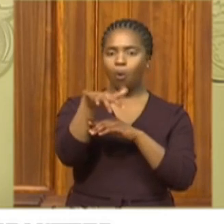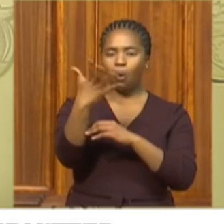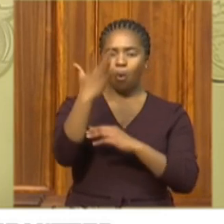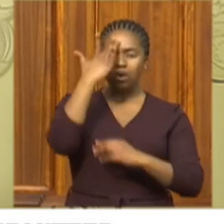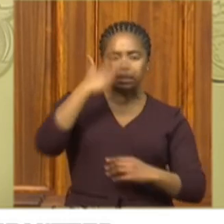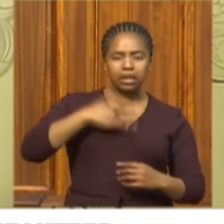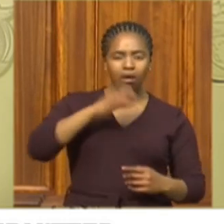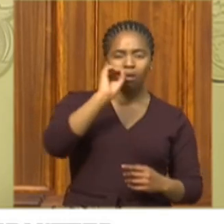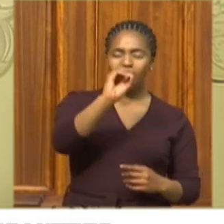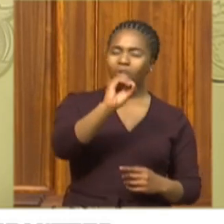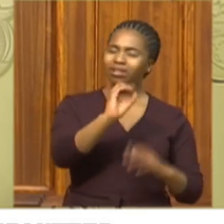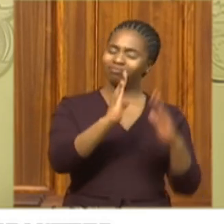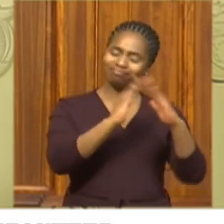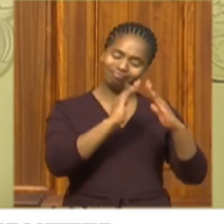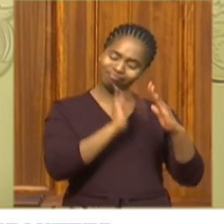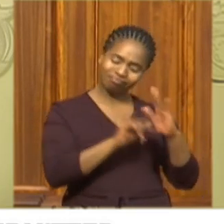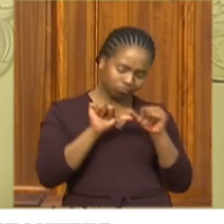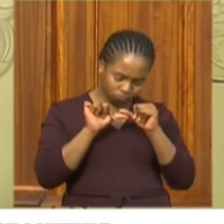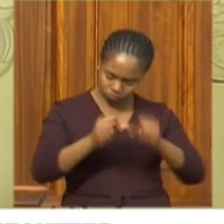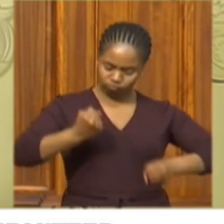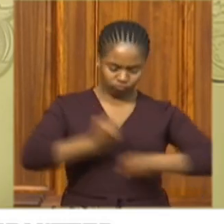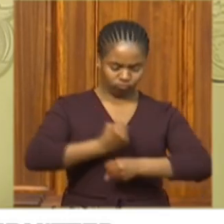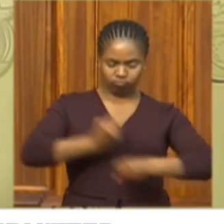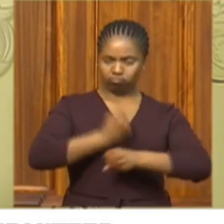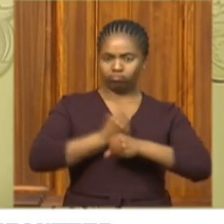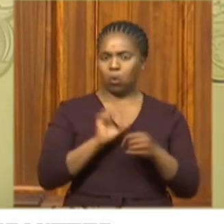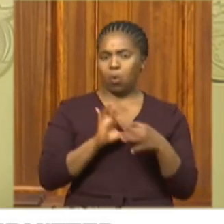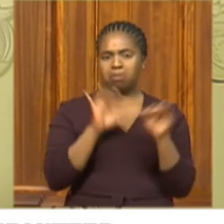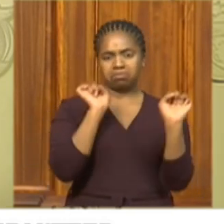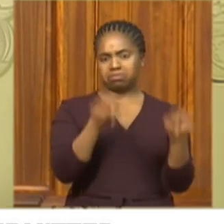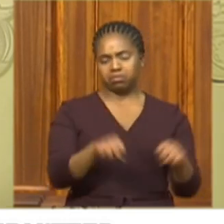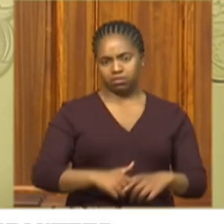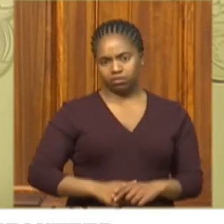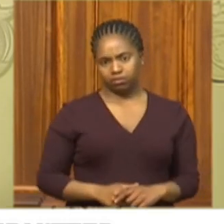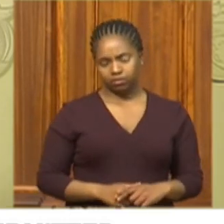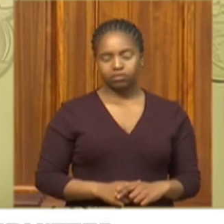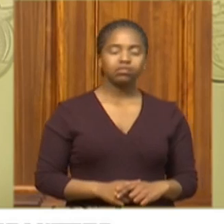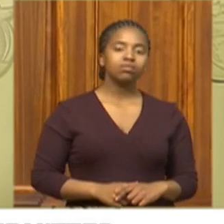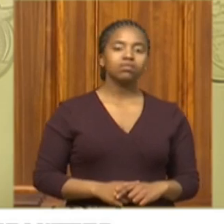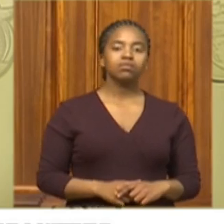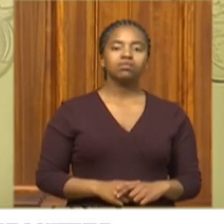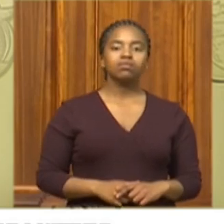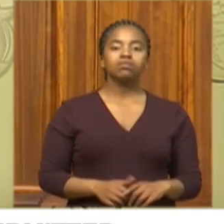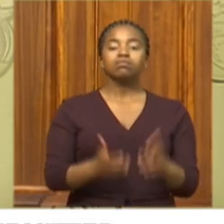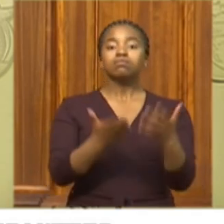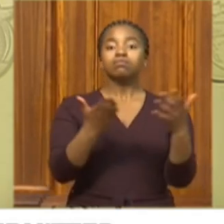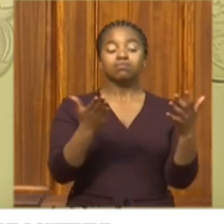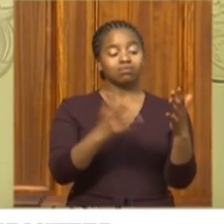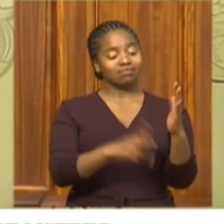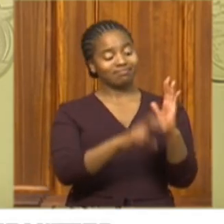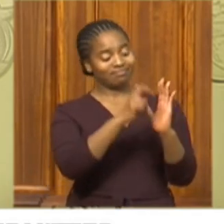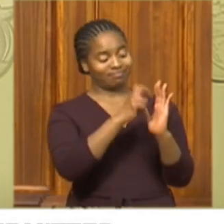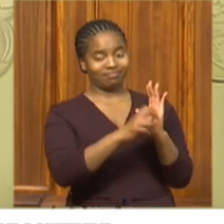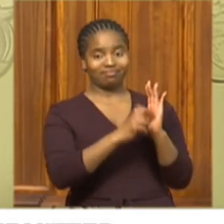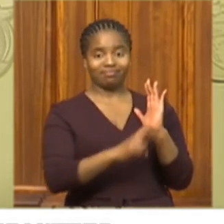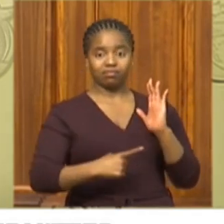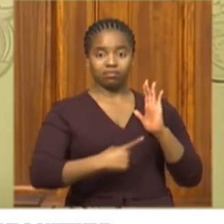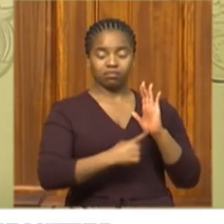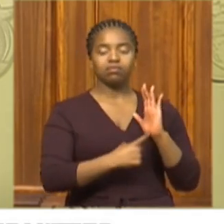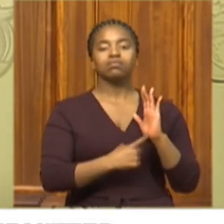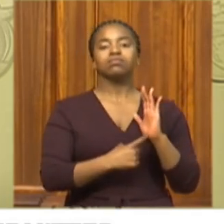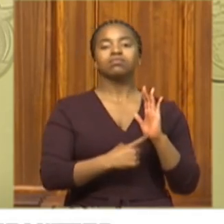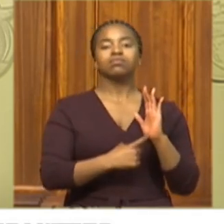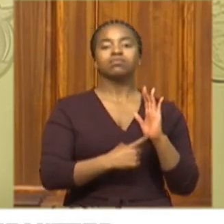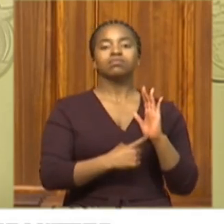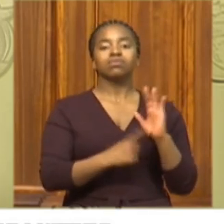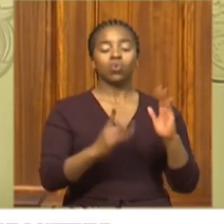underlying conditions. In order to keep the remaining restrictions in place and to maintain some of